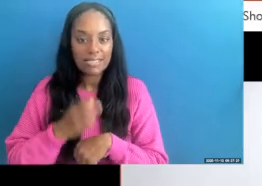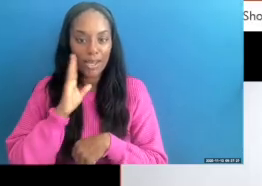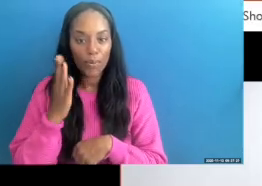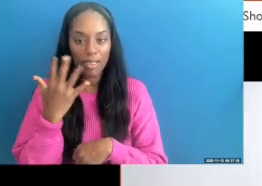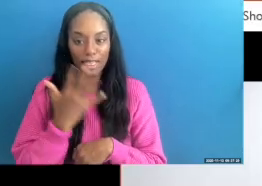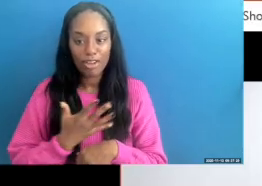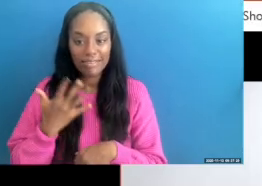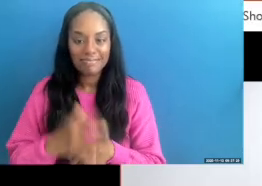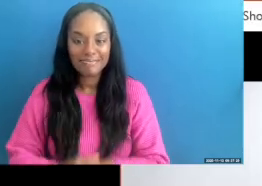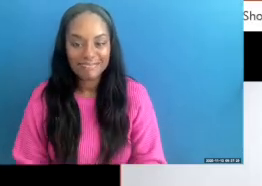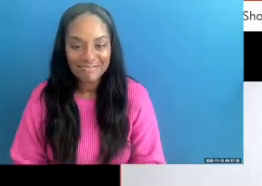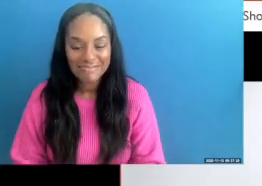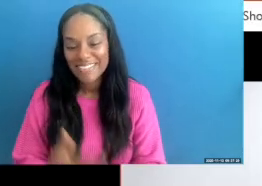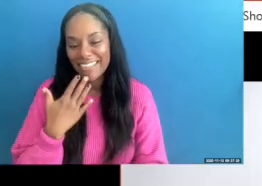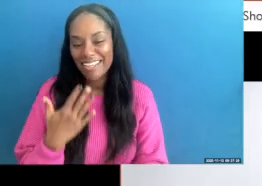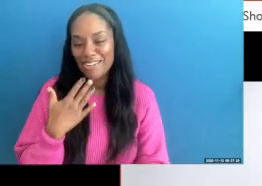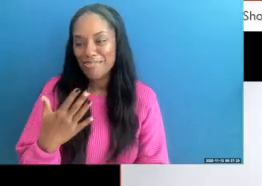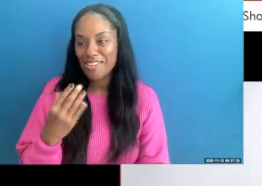Thank you for that warm introduction. Hey,